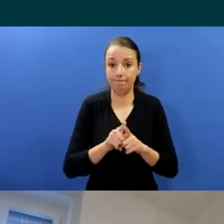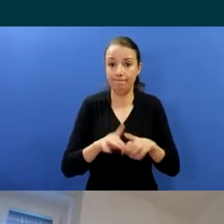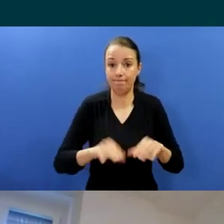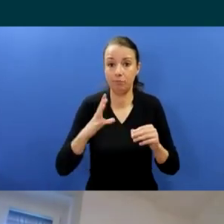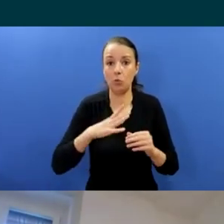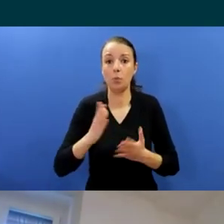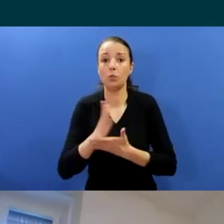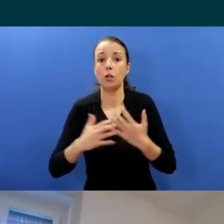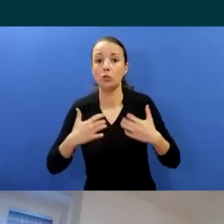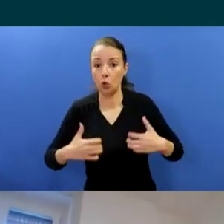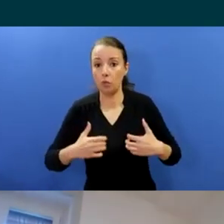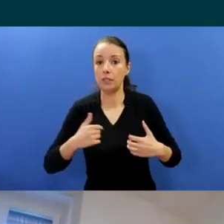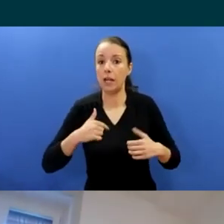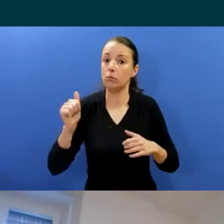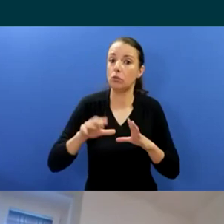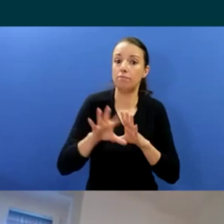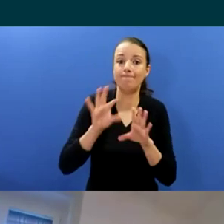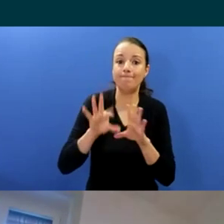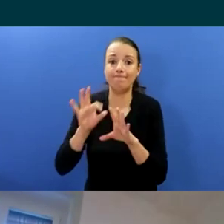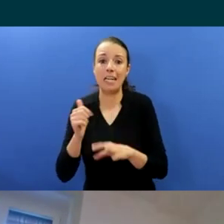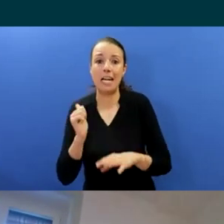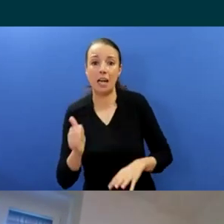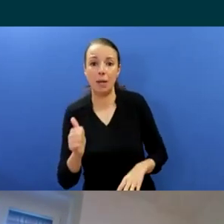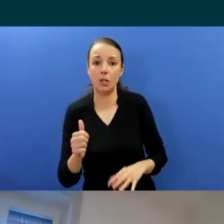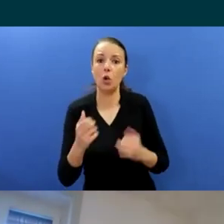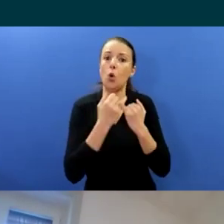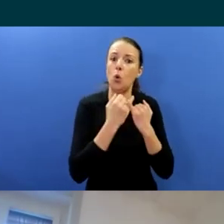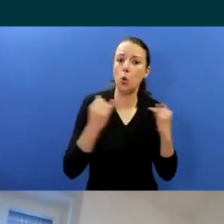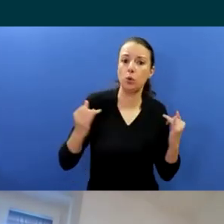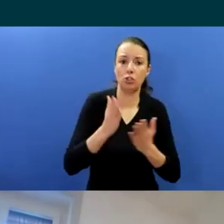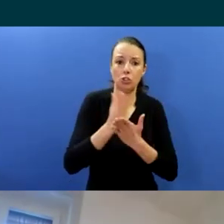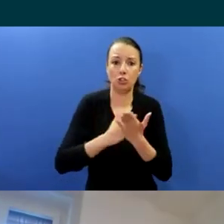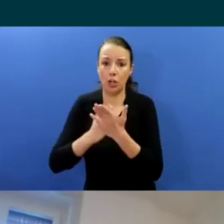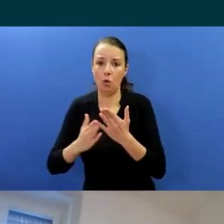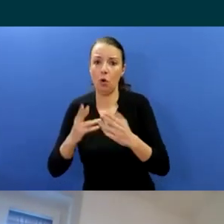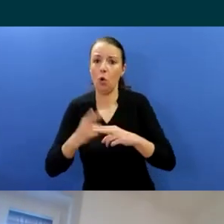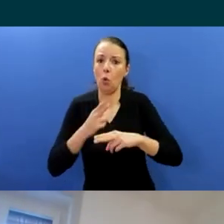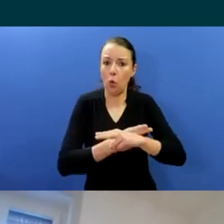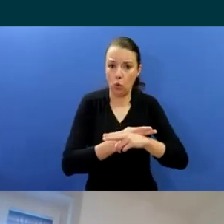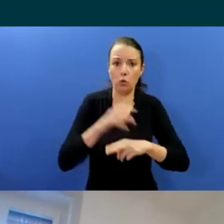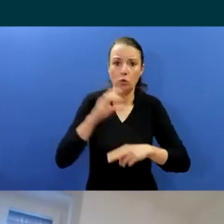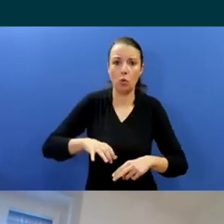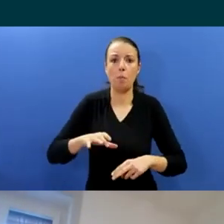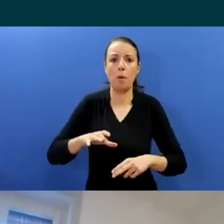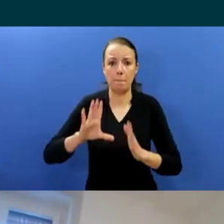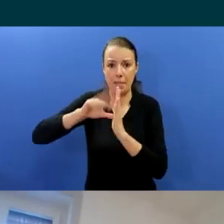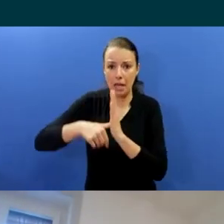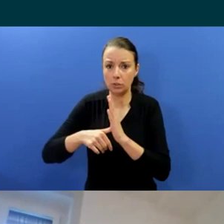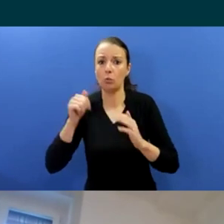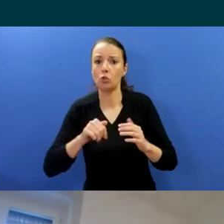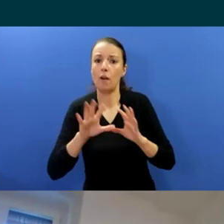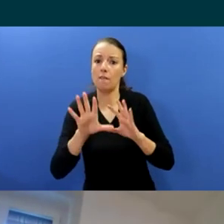experts throughout the whole city administration. And then I had to contact them and I had to sort